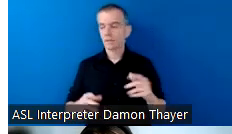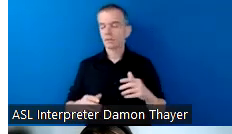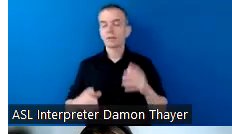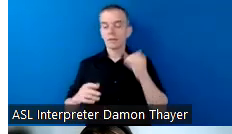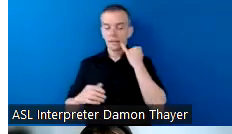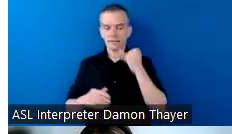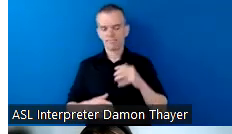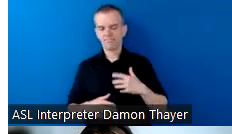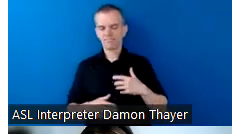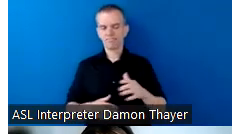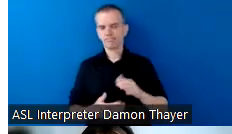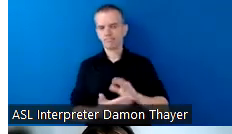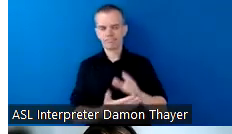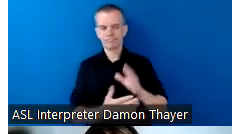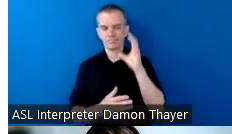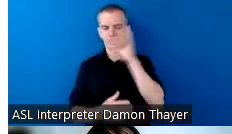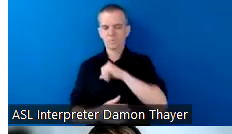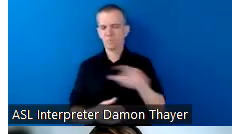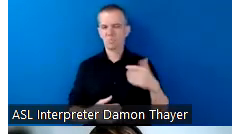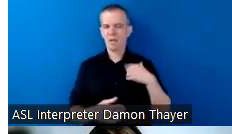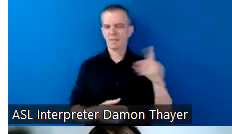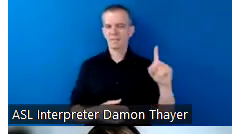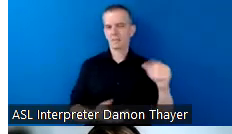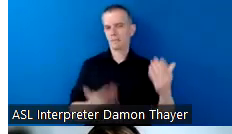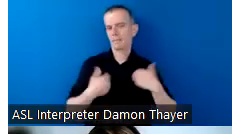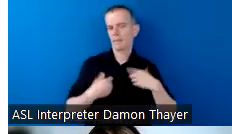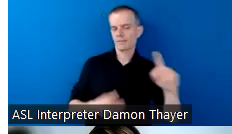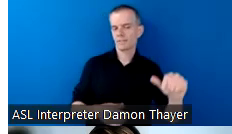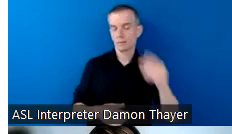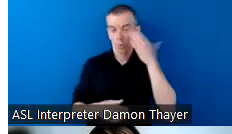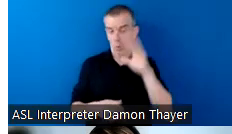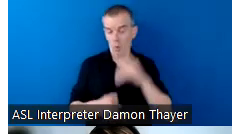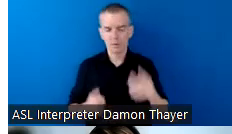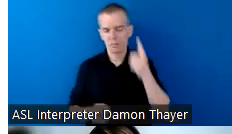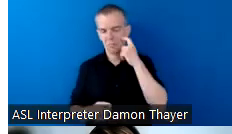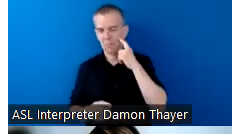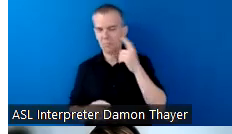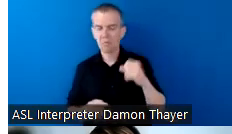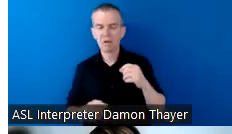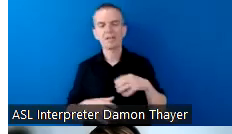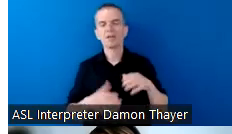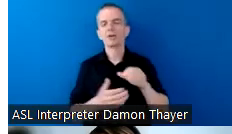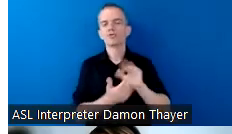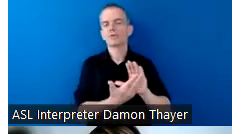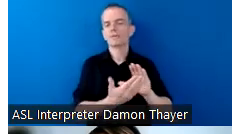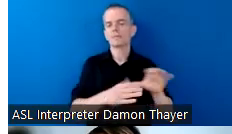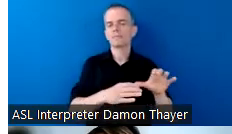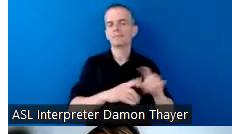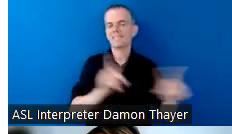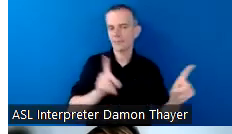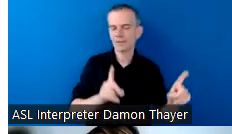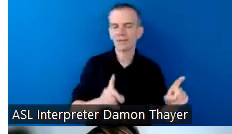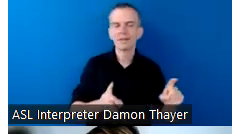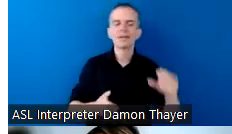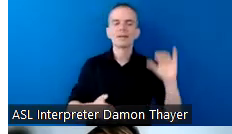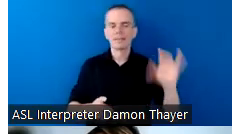housing provider is making assumptions about them, like they might have a disability, then that would definitely fall under the Fair Housing Act and could result as a